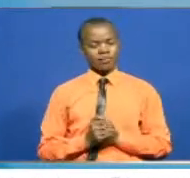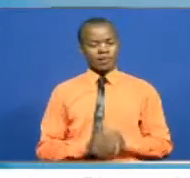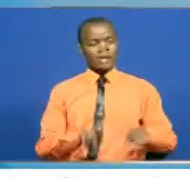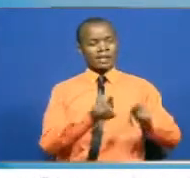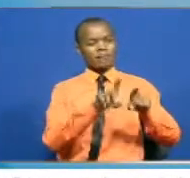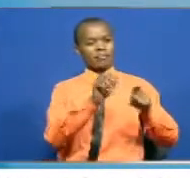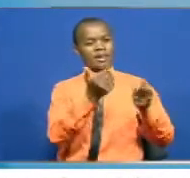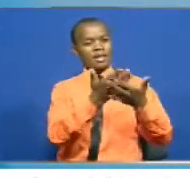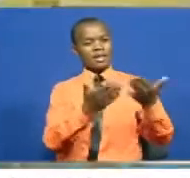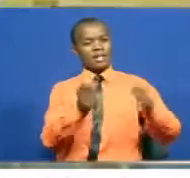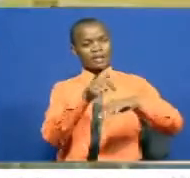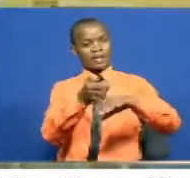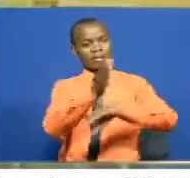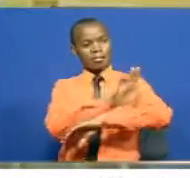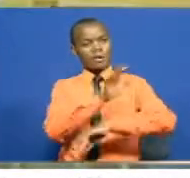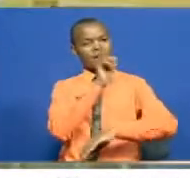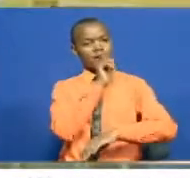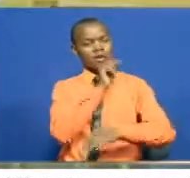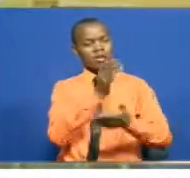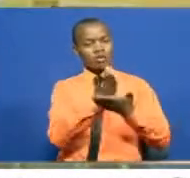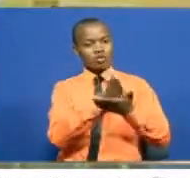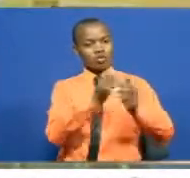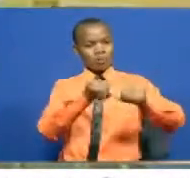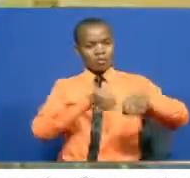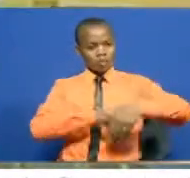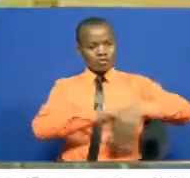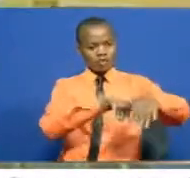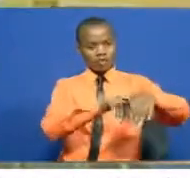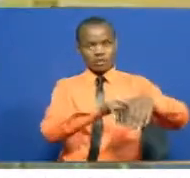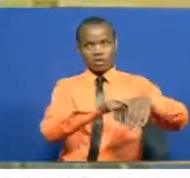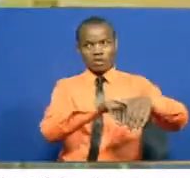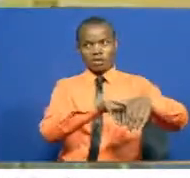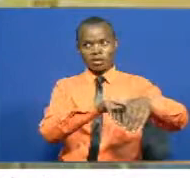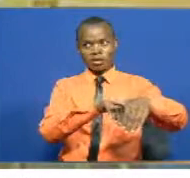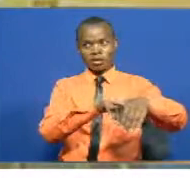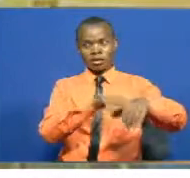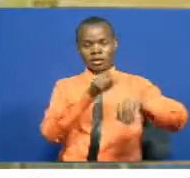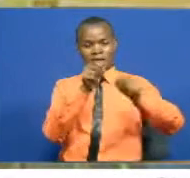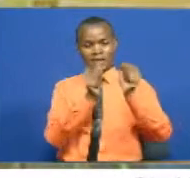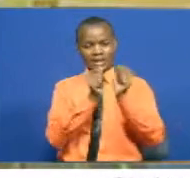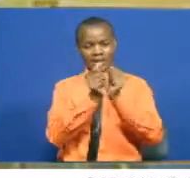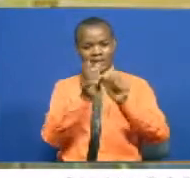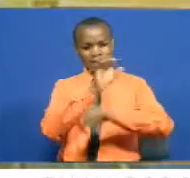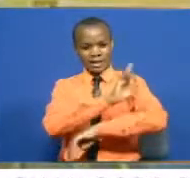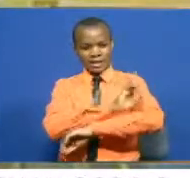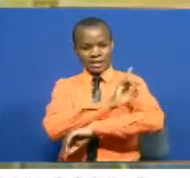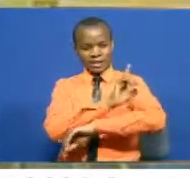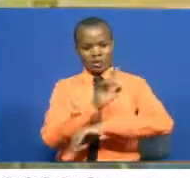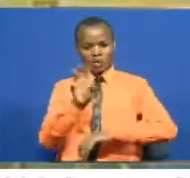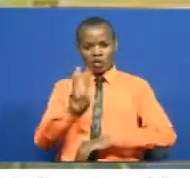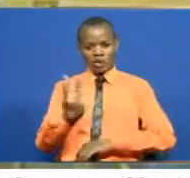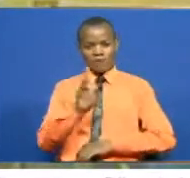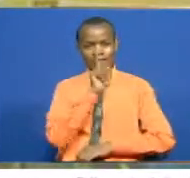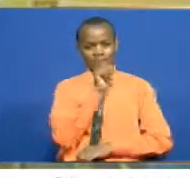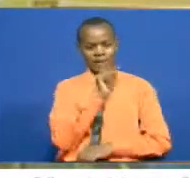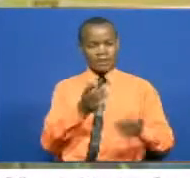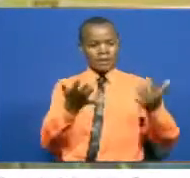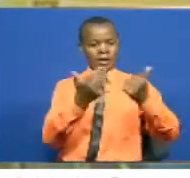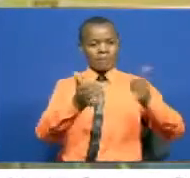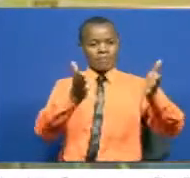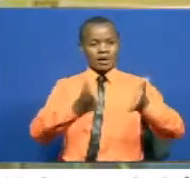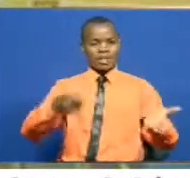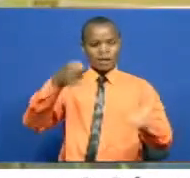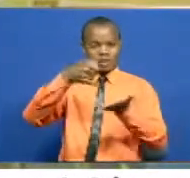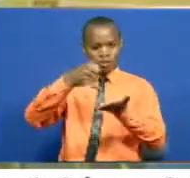came back, it's something that you've had to implement. And I think about 10 days ago, I think on a Wednesday, the players, including Tom